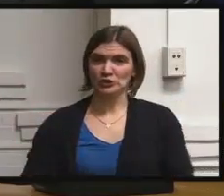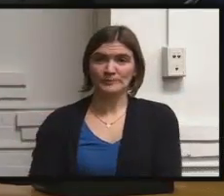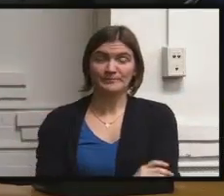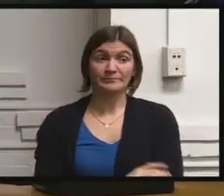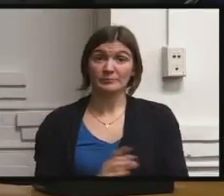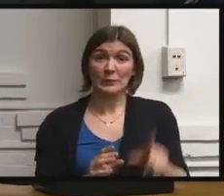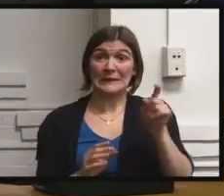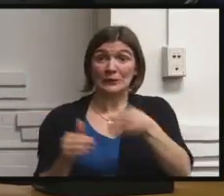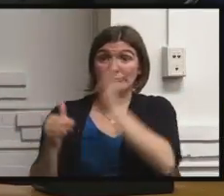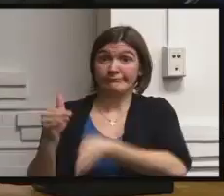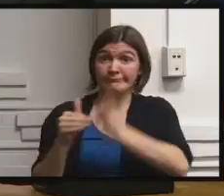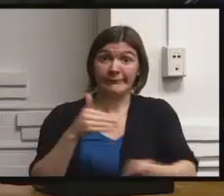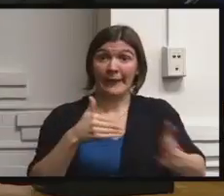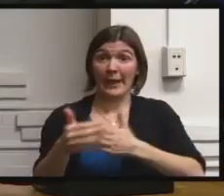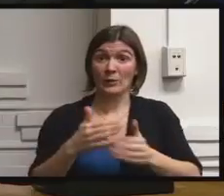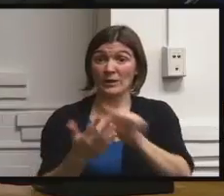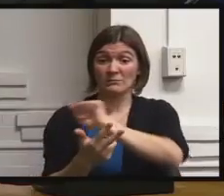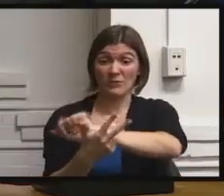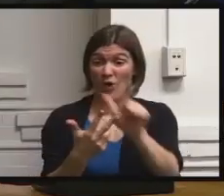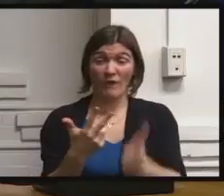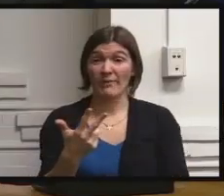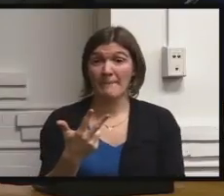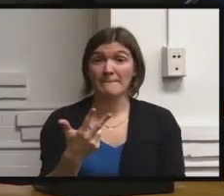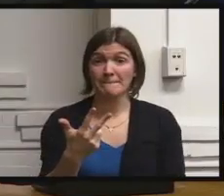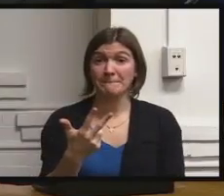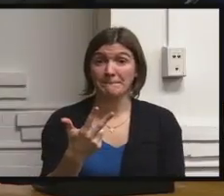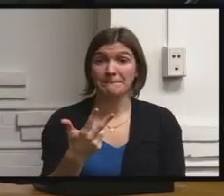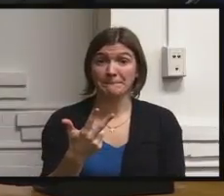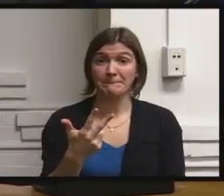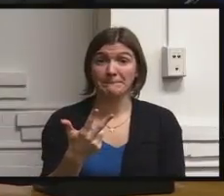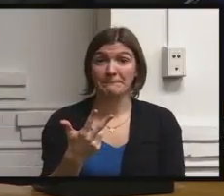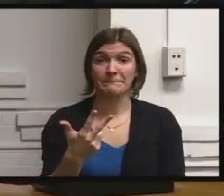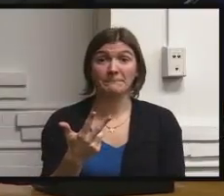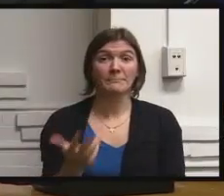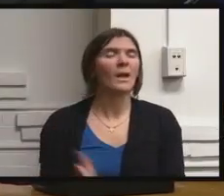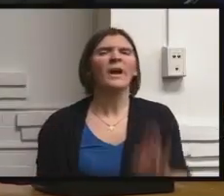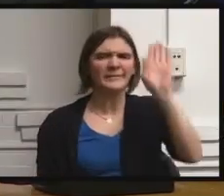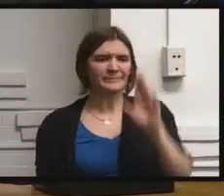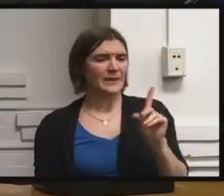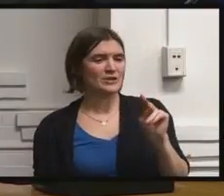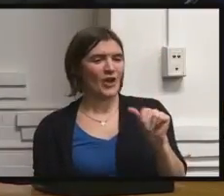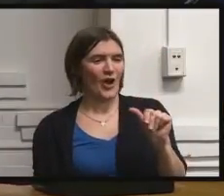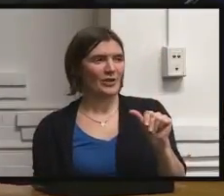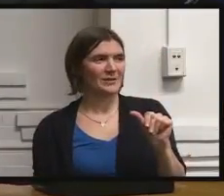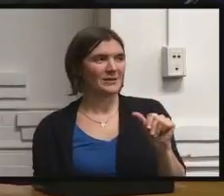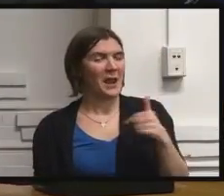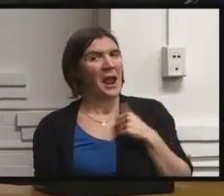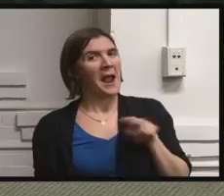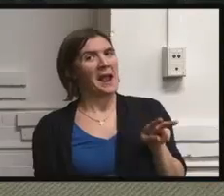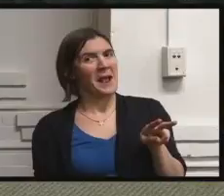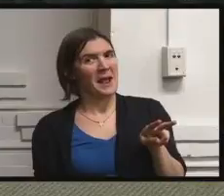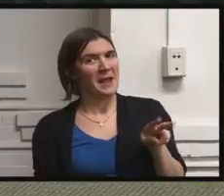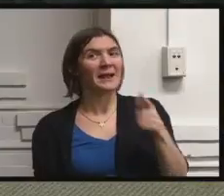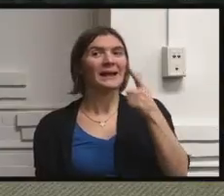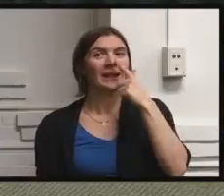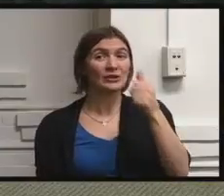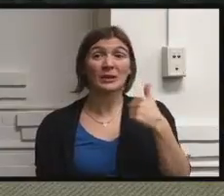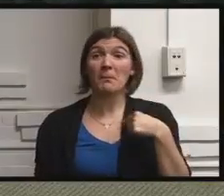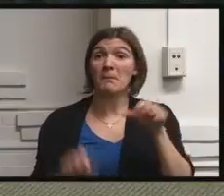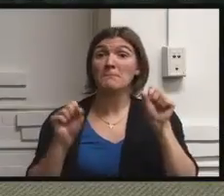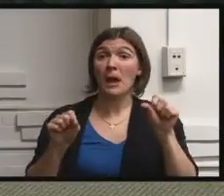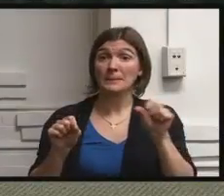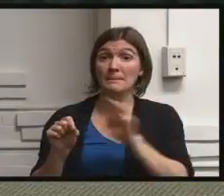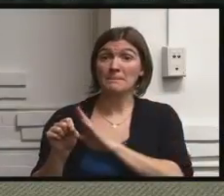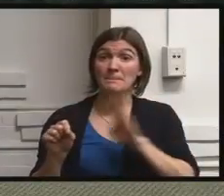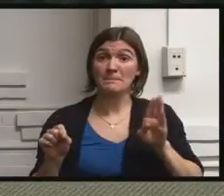still needs to be done. And I think the same applies to all three sites. Next question. Donna? I am just noticing that it's possible that the